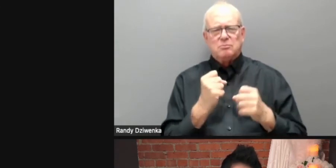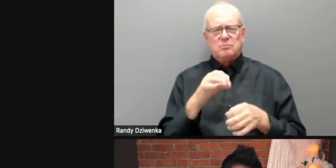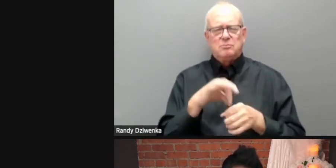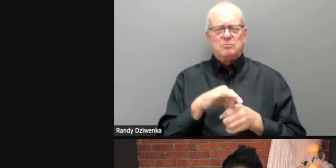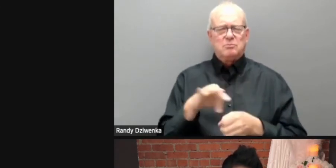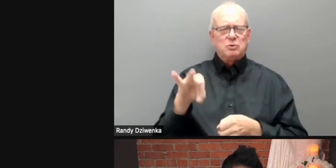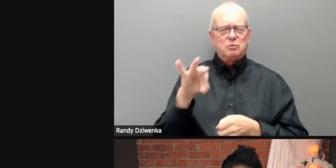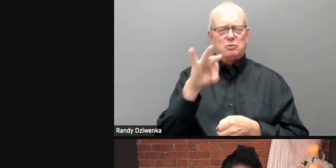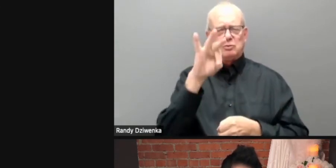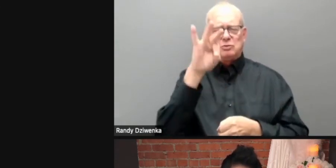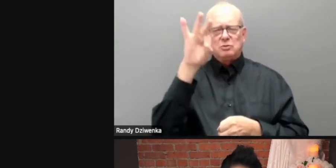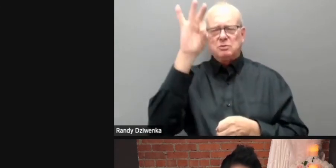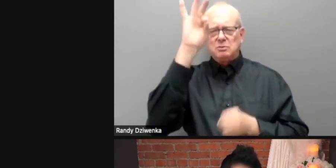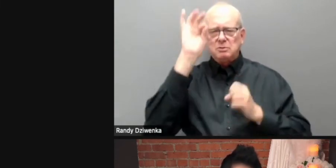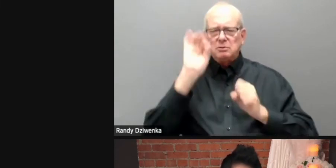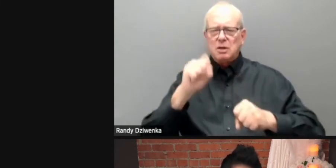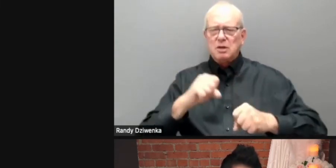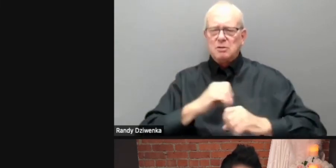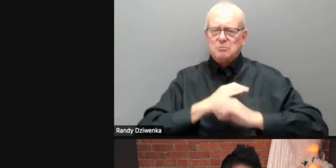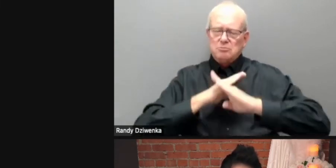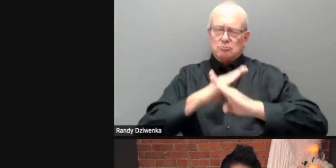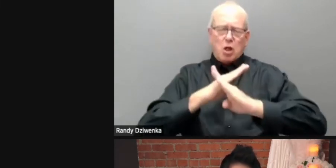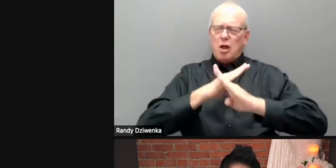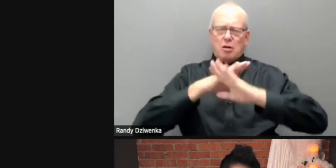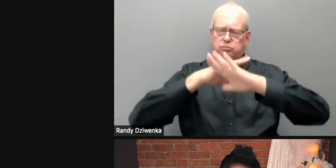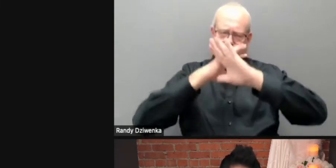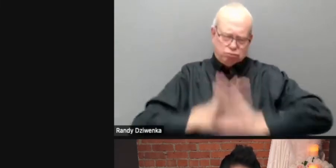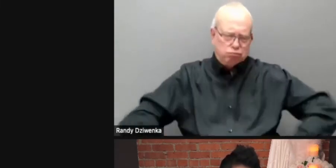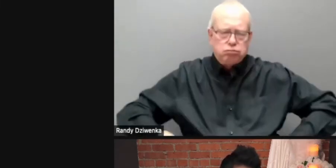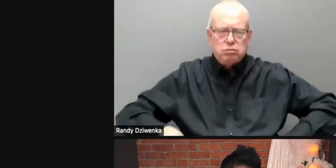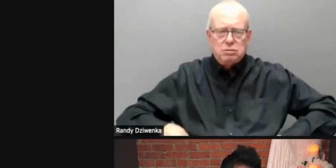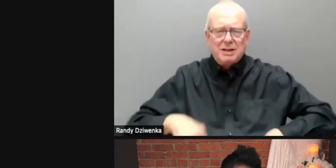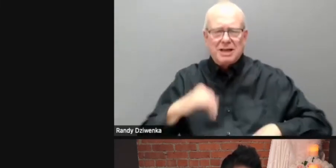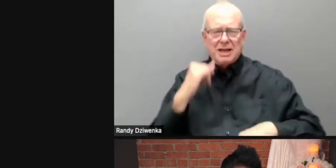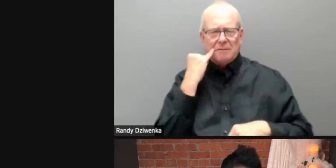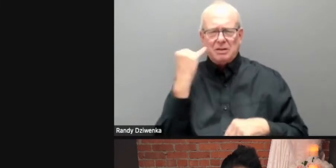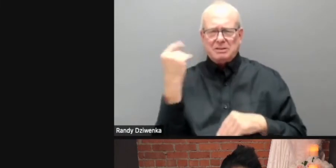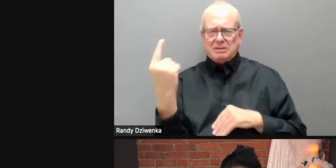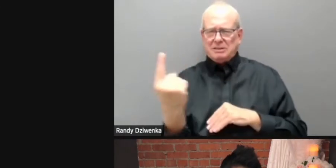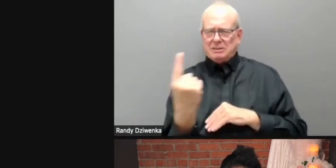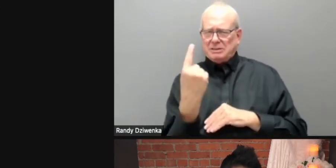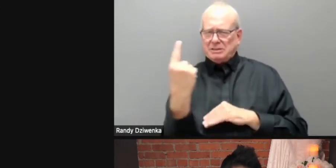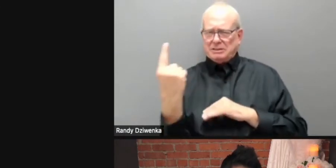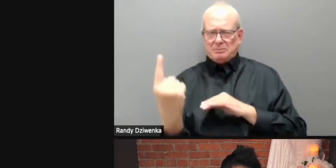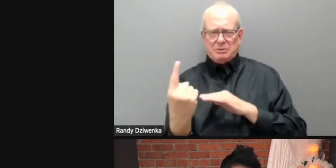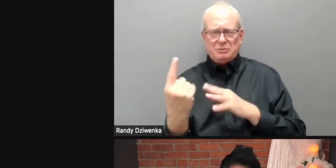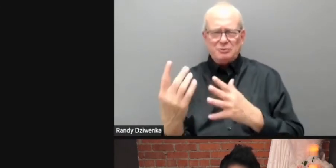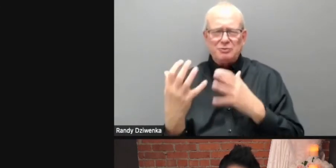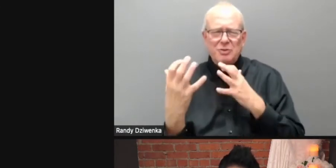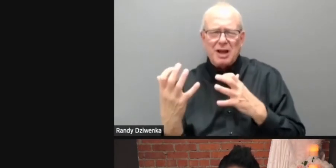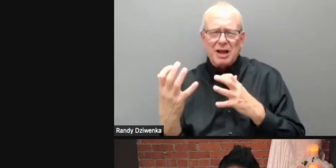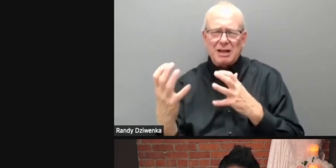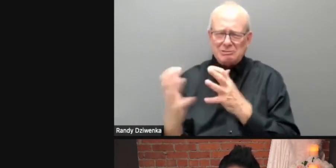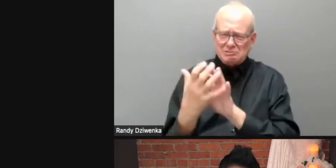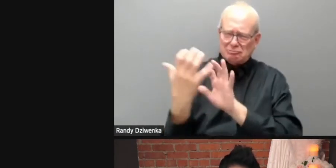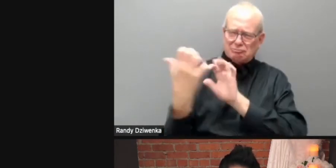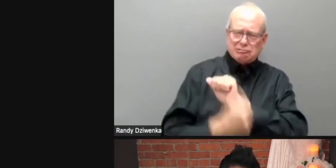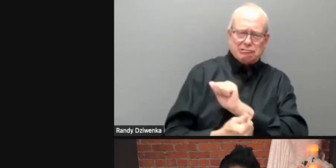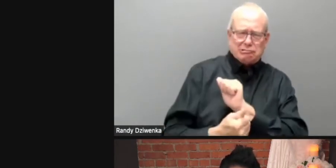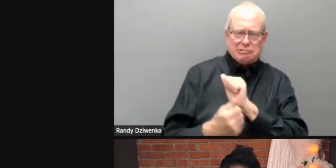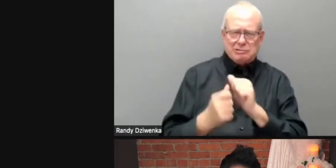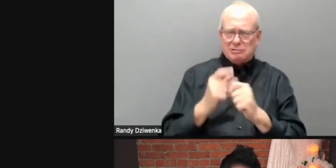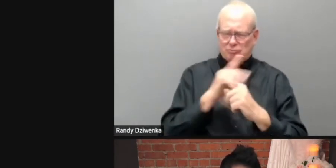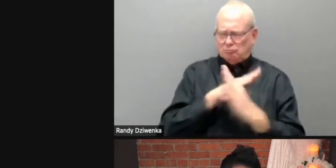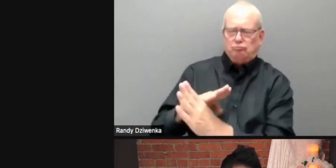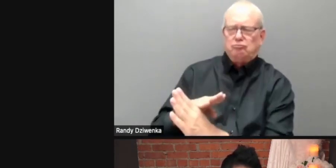create obstructions for those whose ambitions have become destructive. The song to be